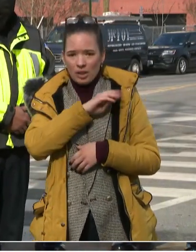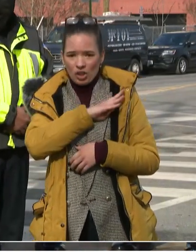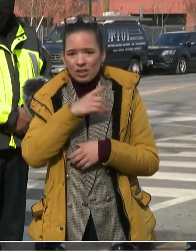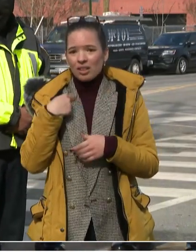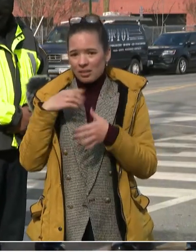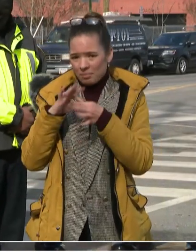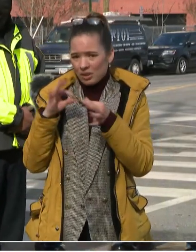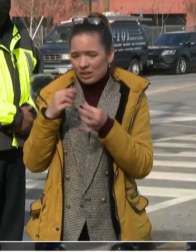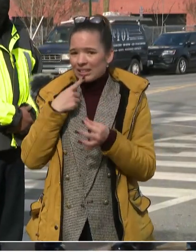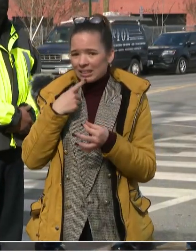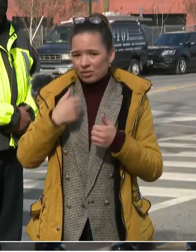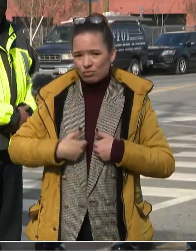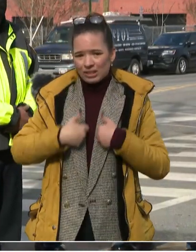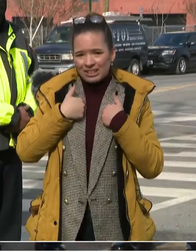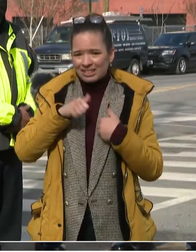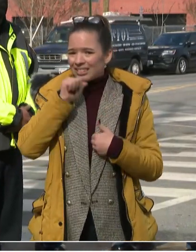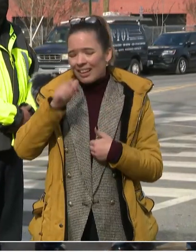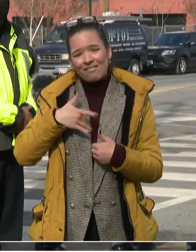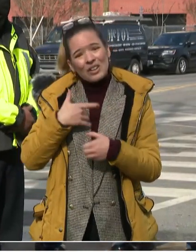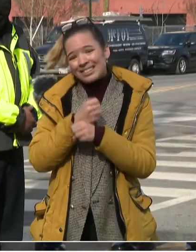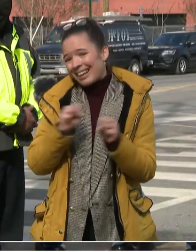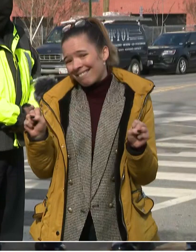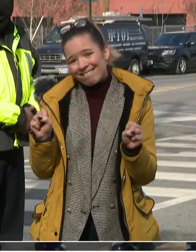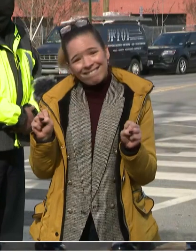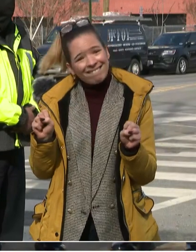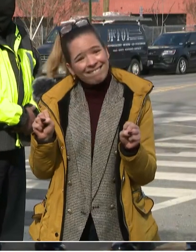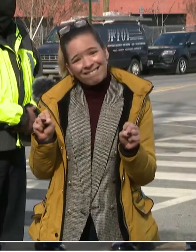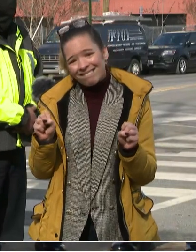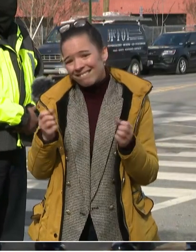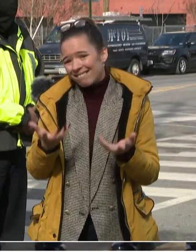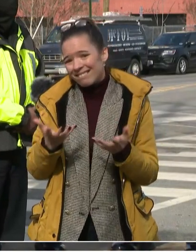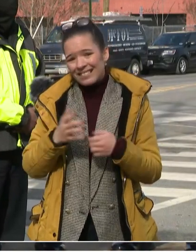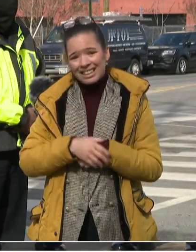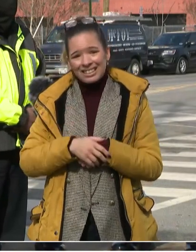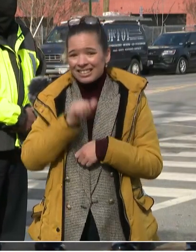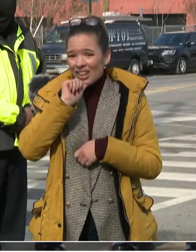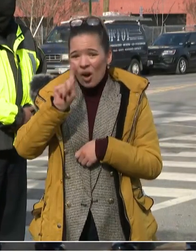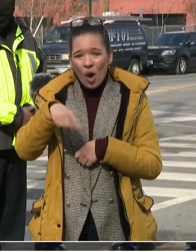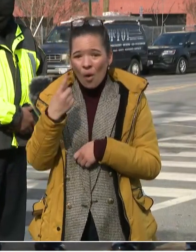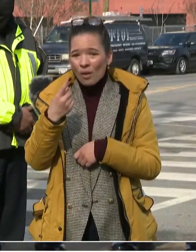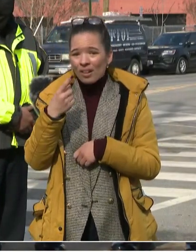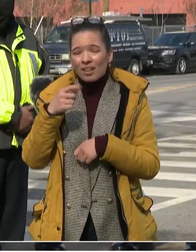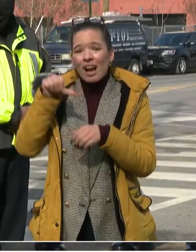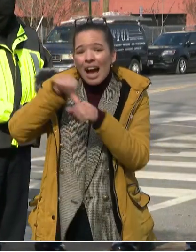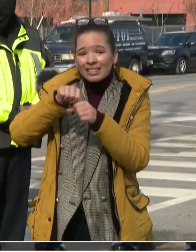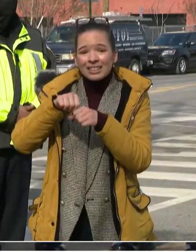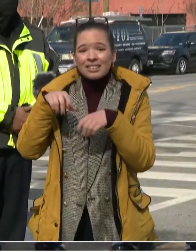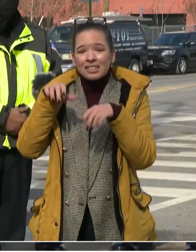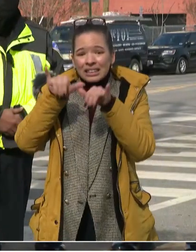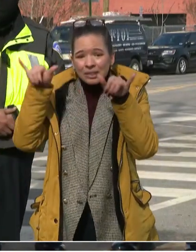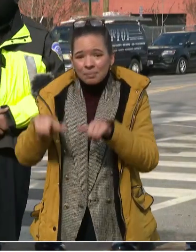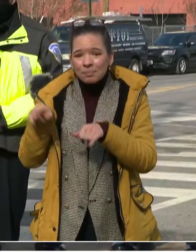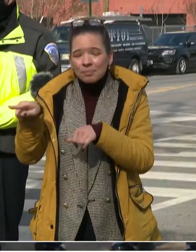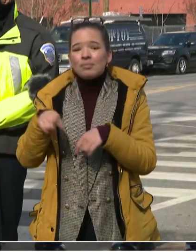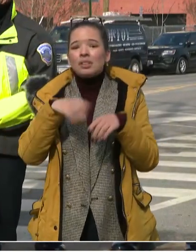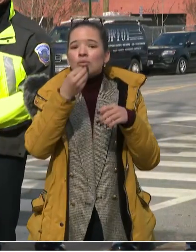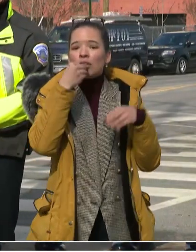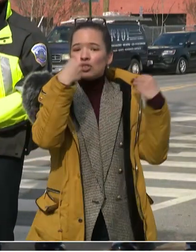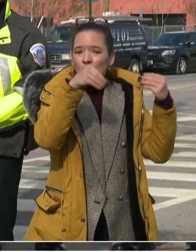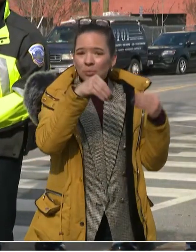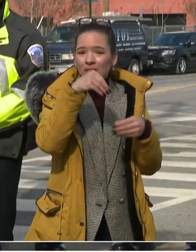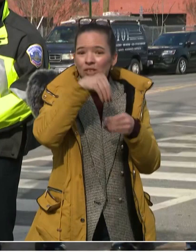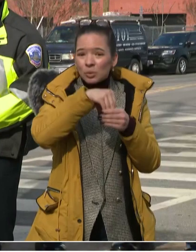safe. And these crimes are no longer being committed just in gas stations and at convenience stores. These children are in people's